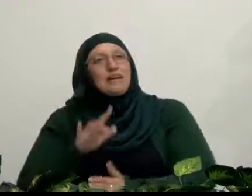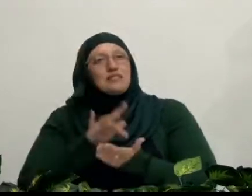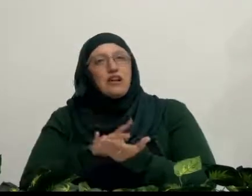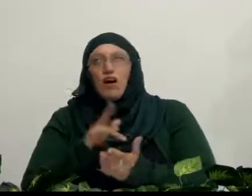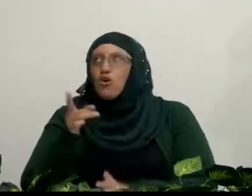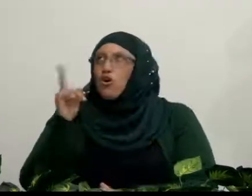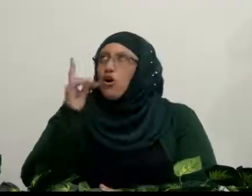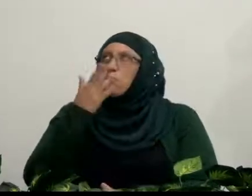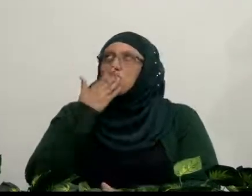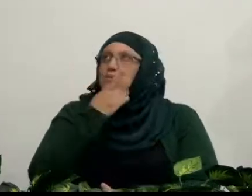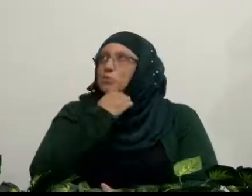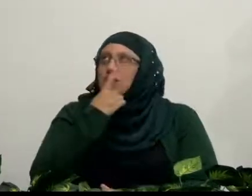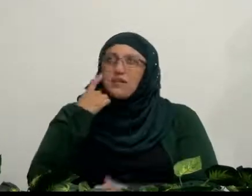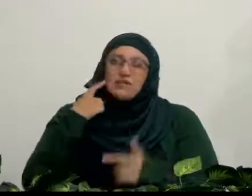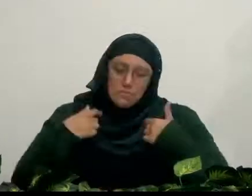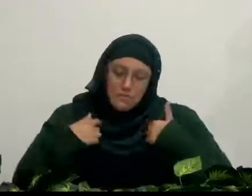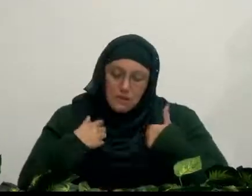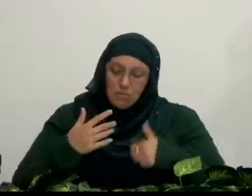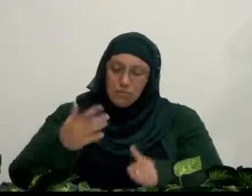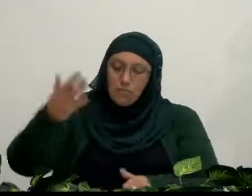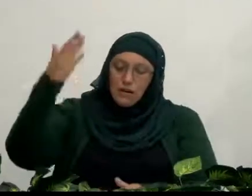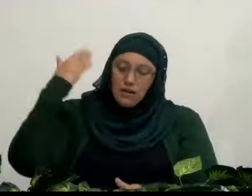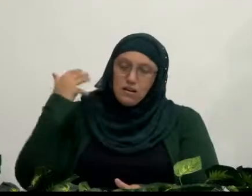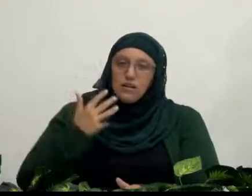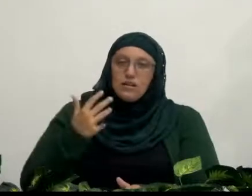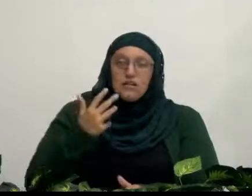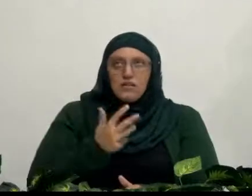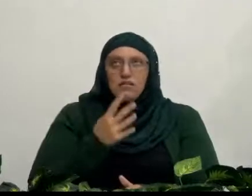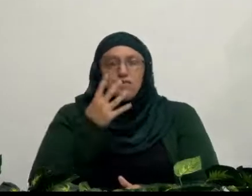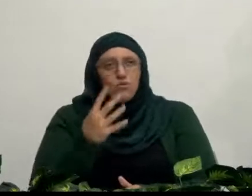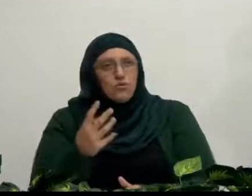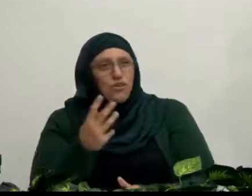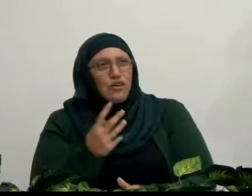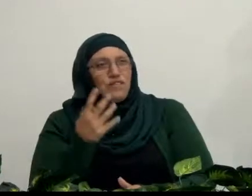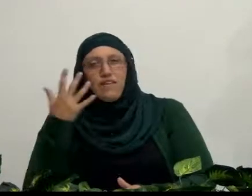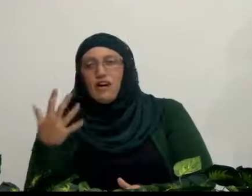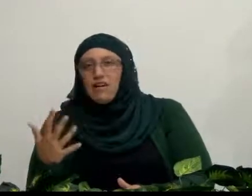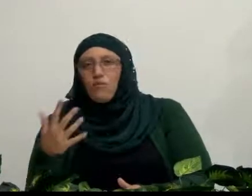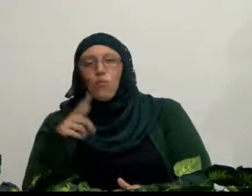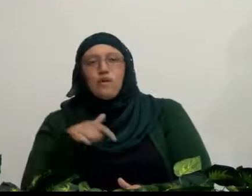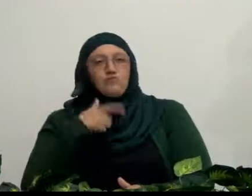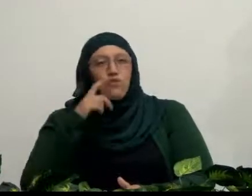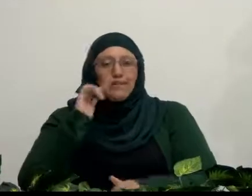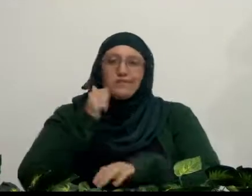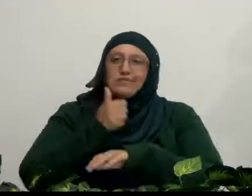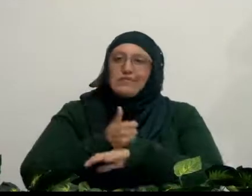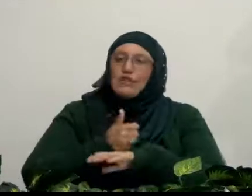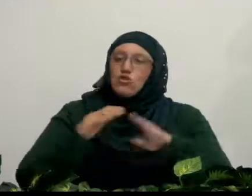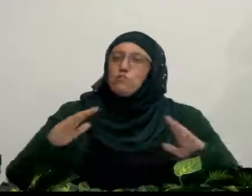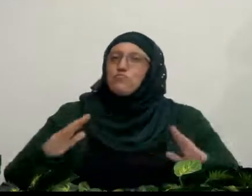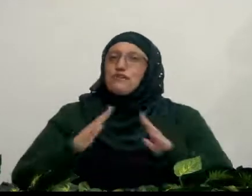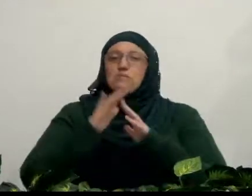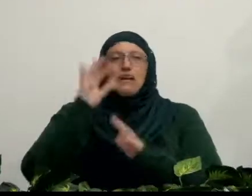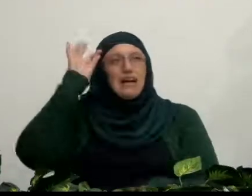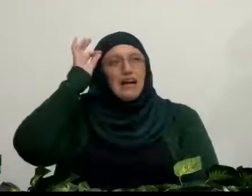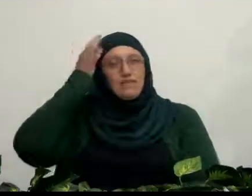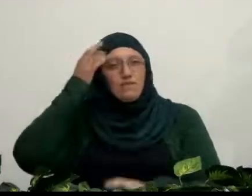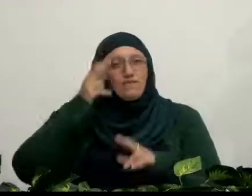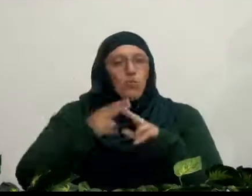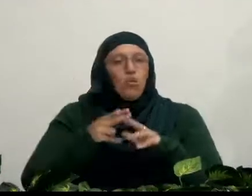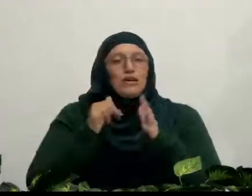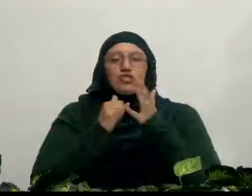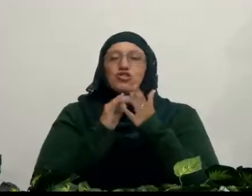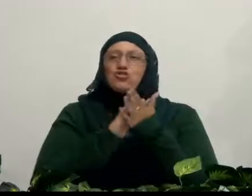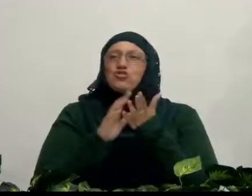in 1994, 95, we tried to make Supreme Council of Islamic Shia communities. Also that community,